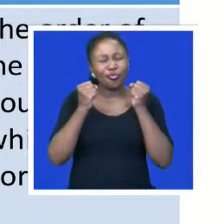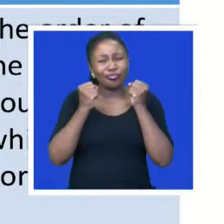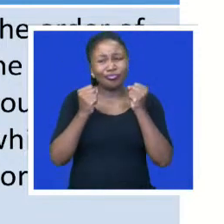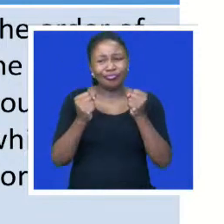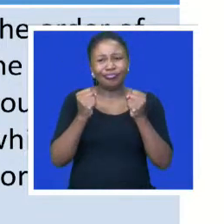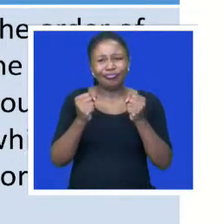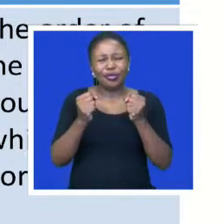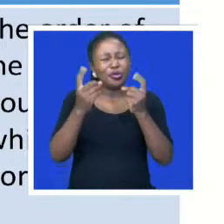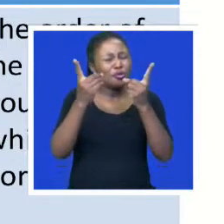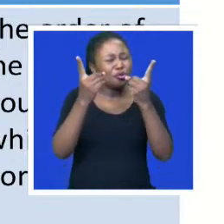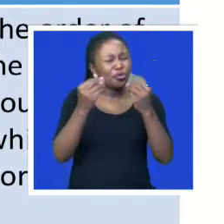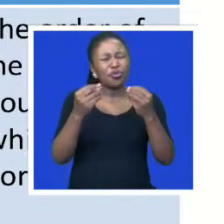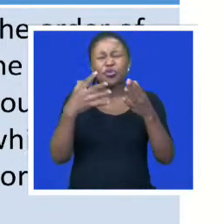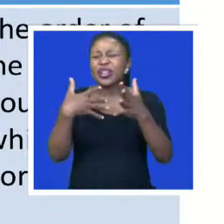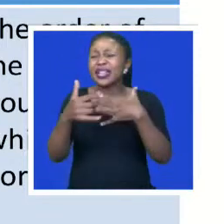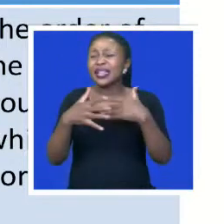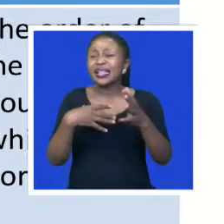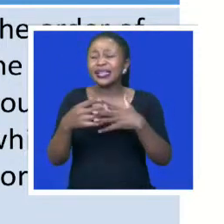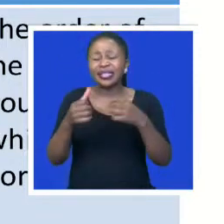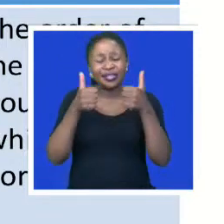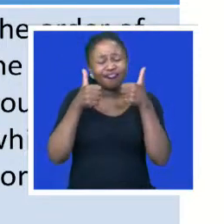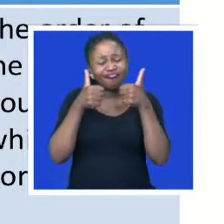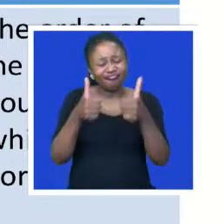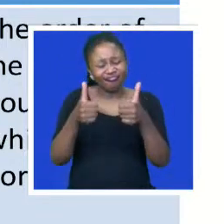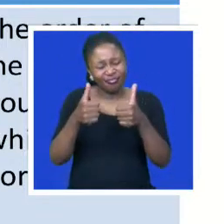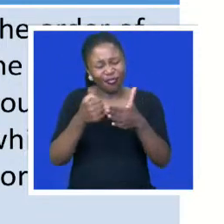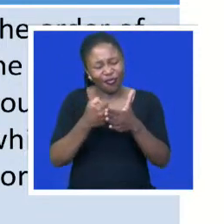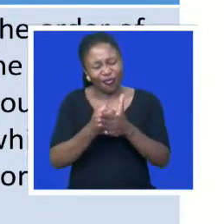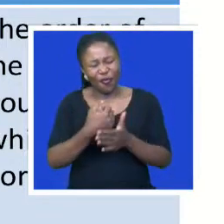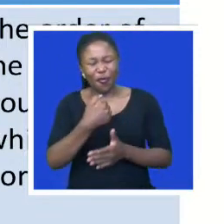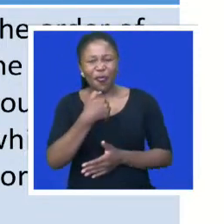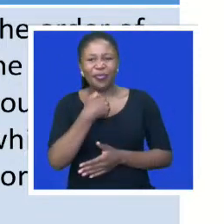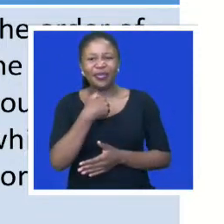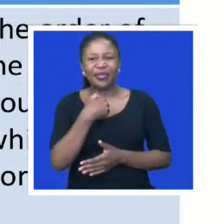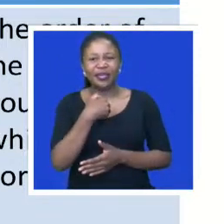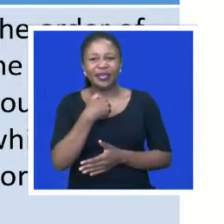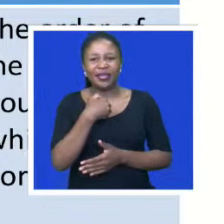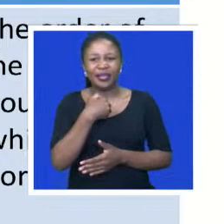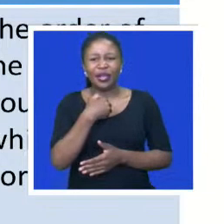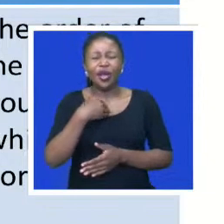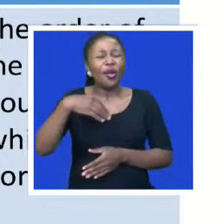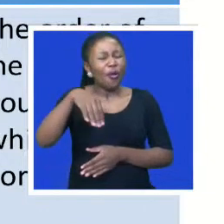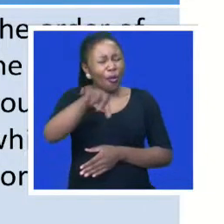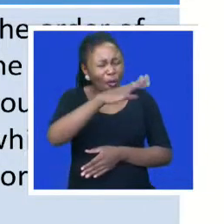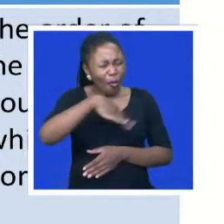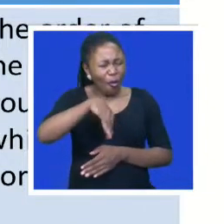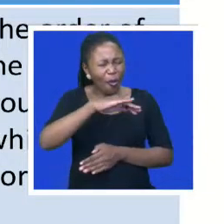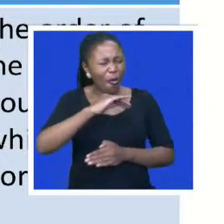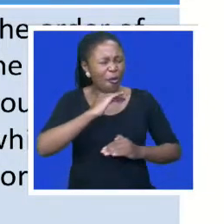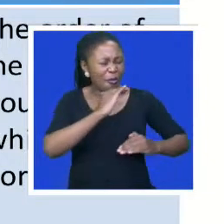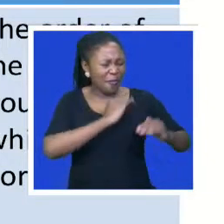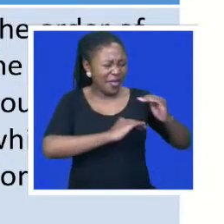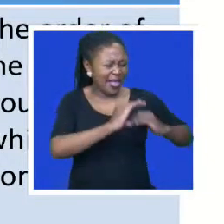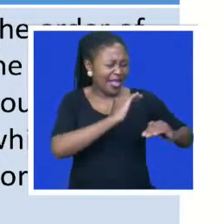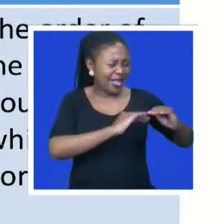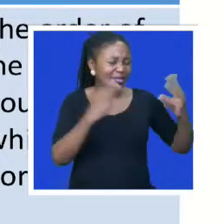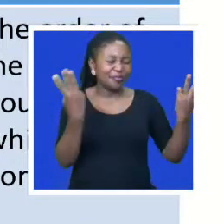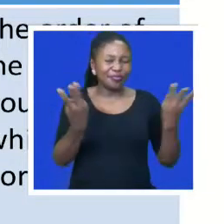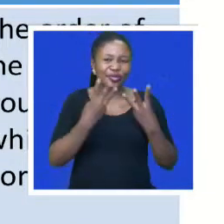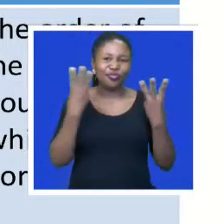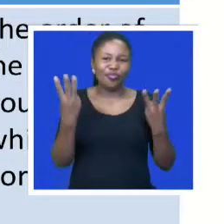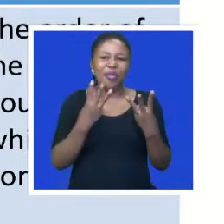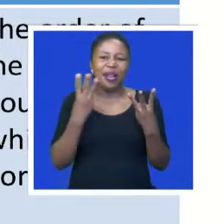his mercy is on those who fear him from generation to generation. Let us look at the